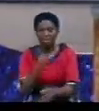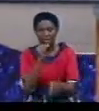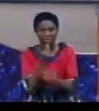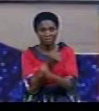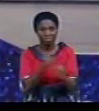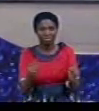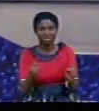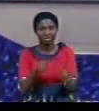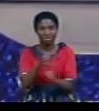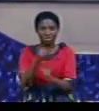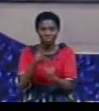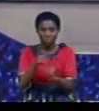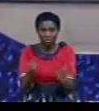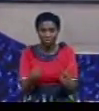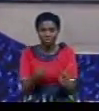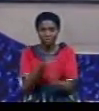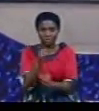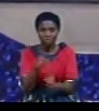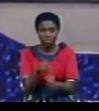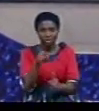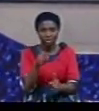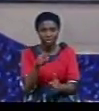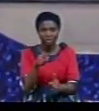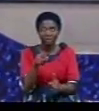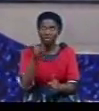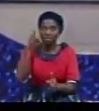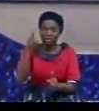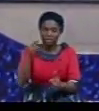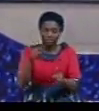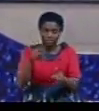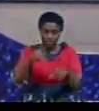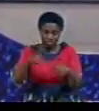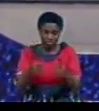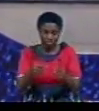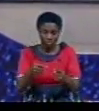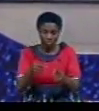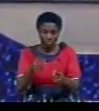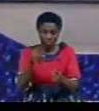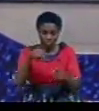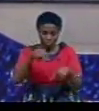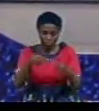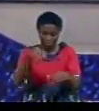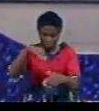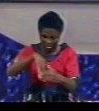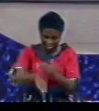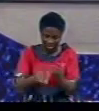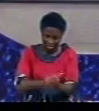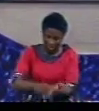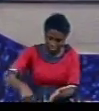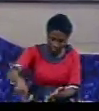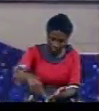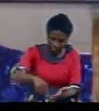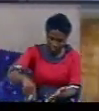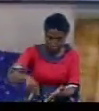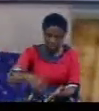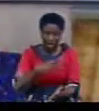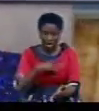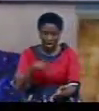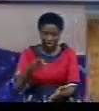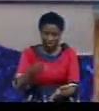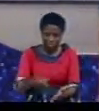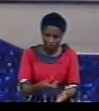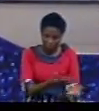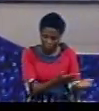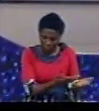when you throw down Europe it grabs that rope and you pull him out of the well the